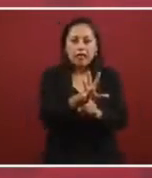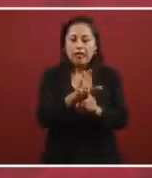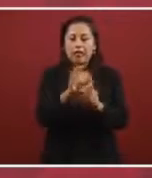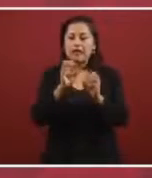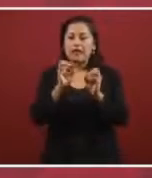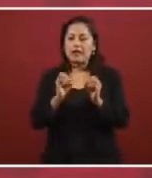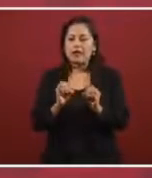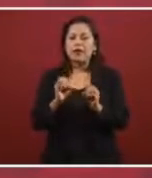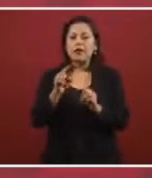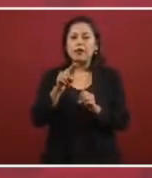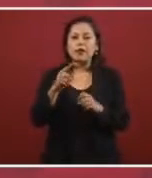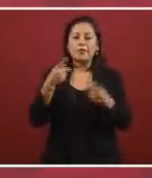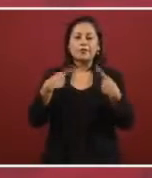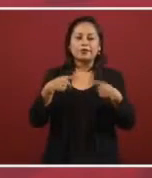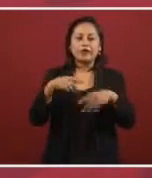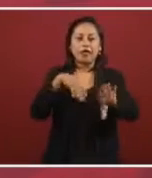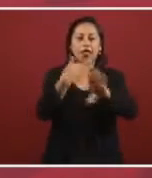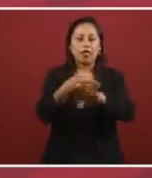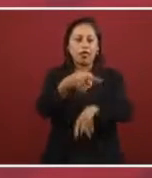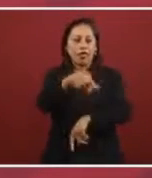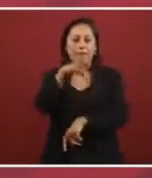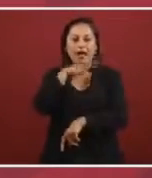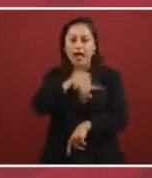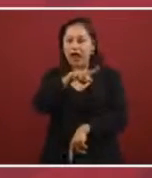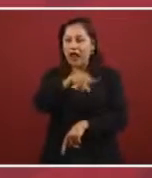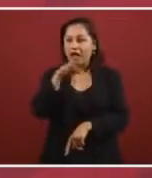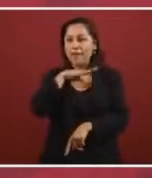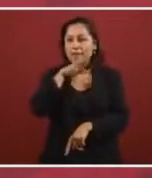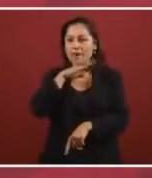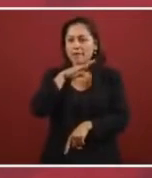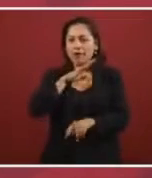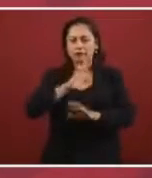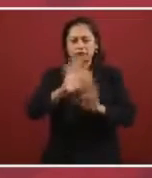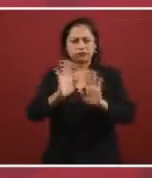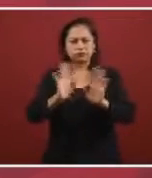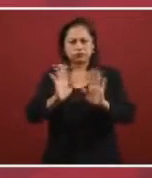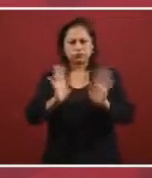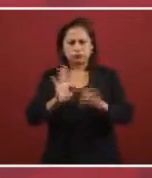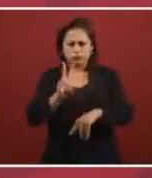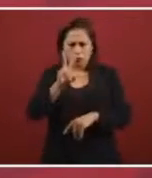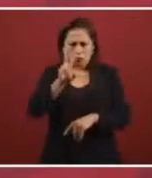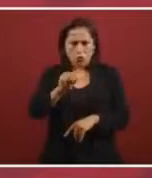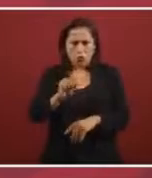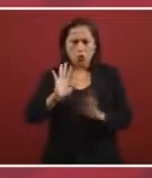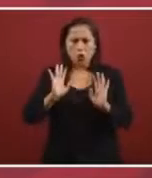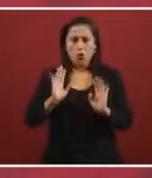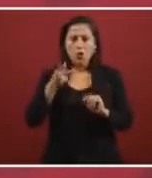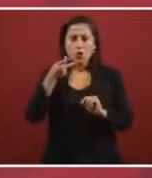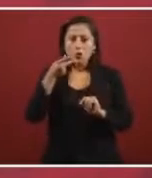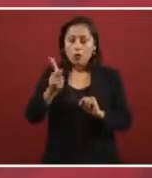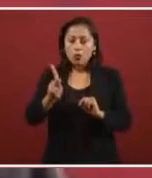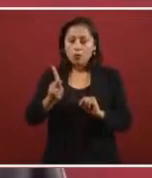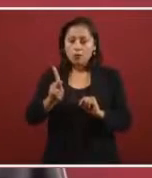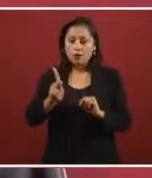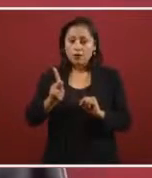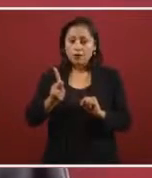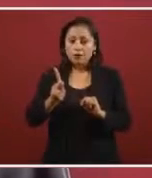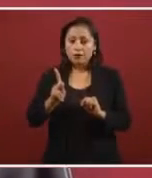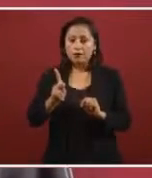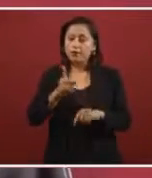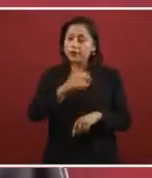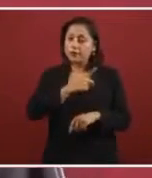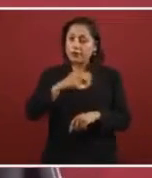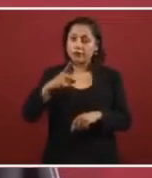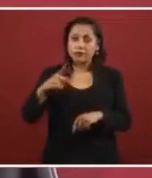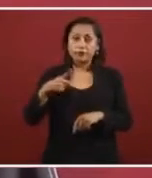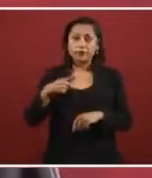la dignidad de las to affect the personas. dignity of the people. No. No, pero sí tenemos que hacer But la yes, vida pública we do have to make más